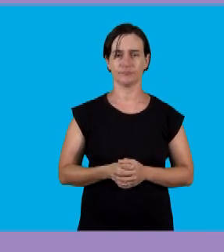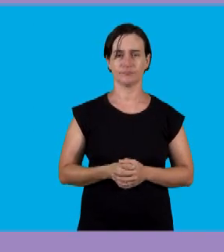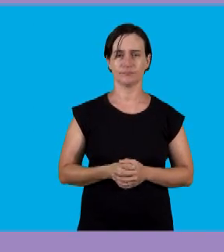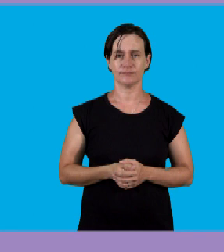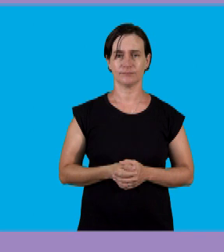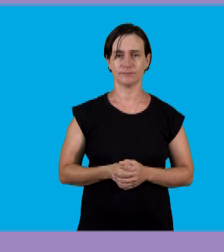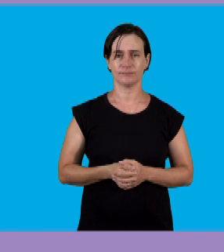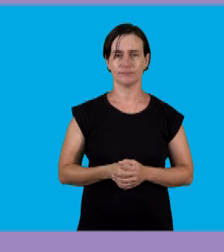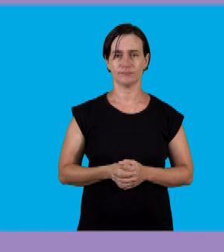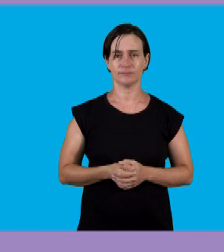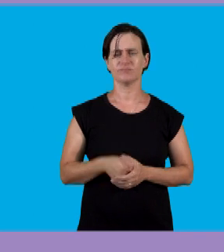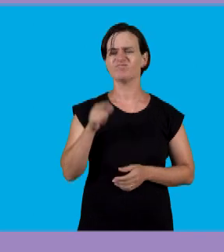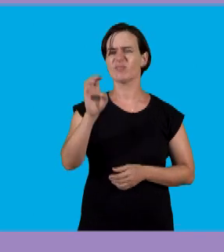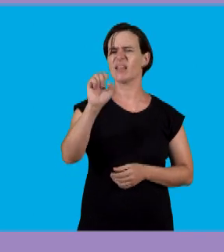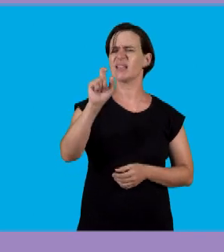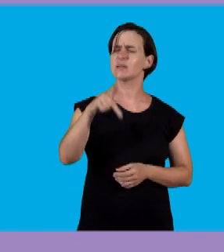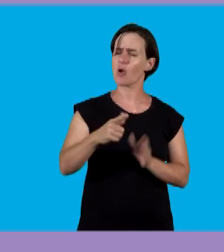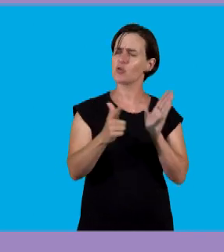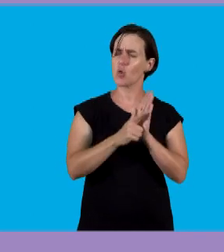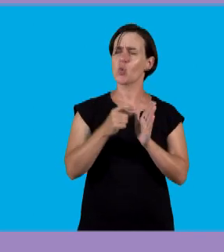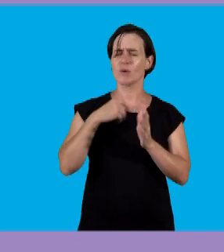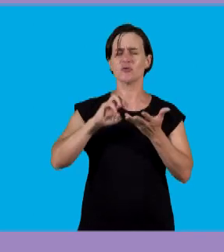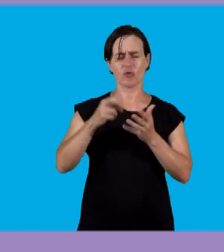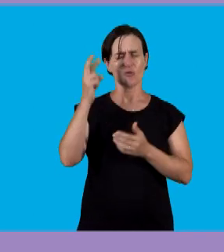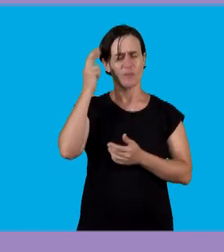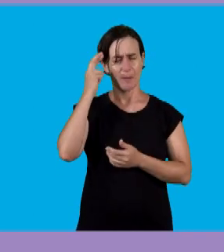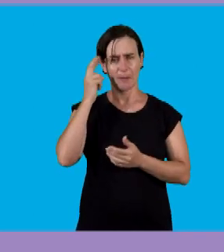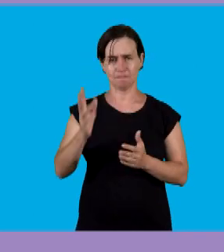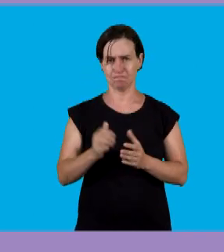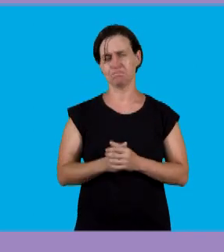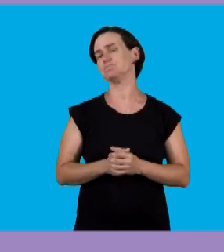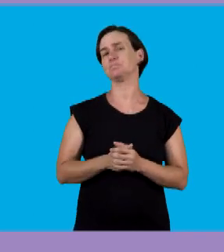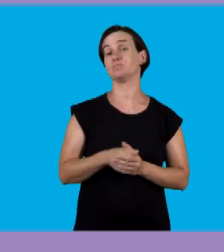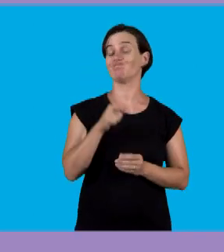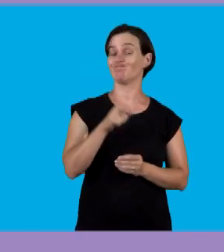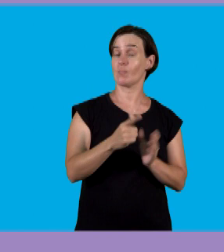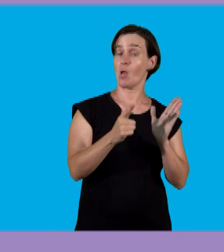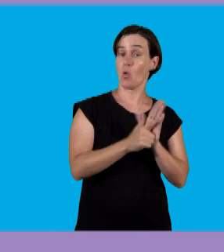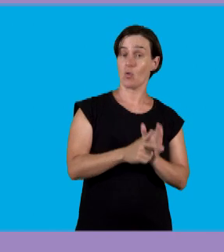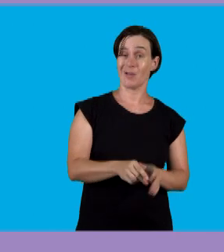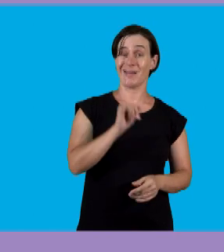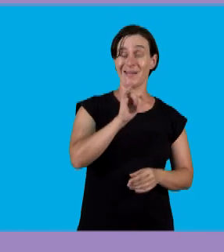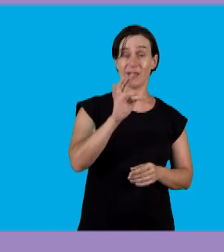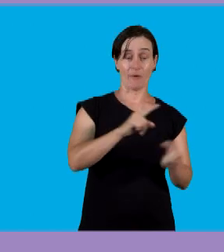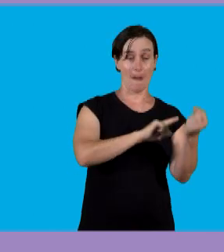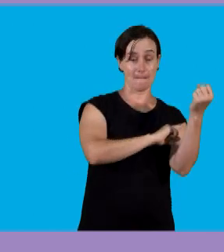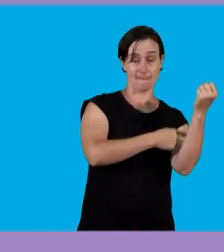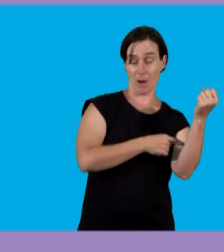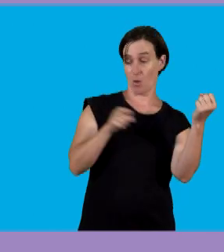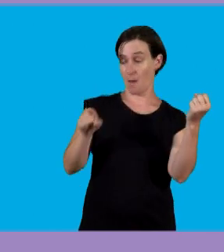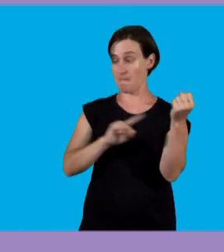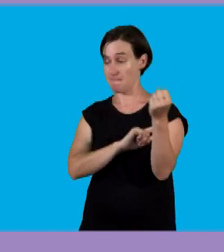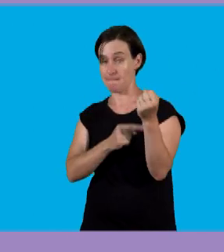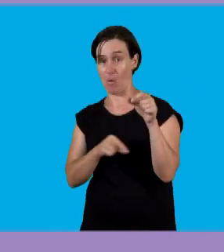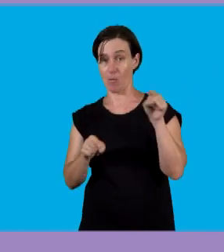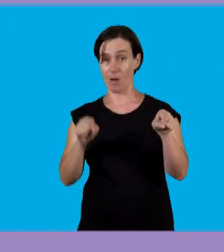let's remind ourselves of those exponent laws again. Remember your exponent laws. If we multiply powers of the